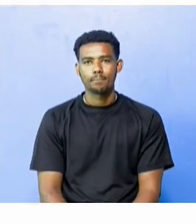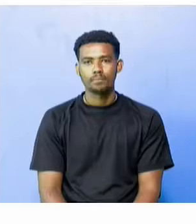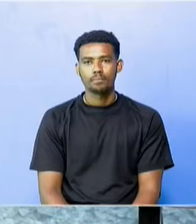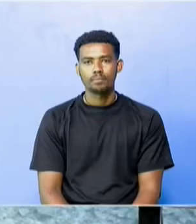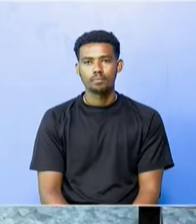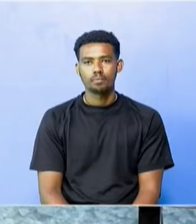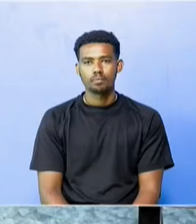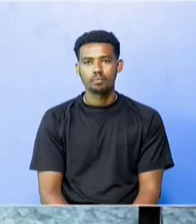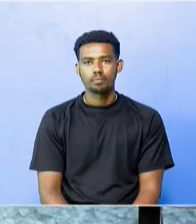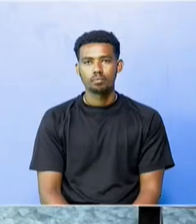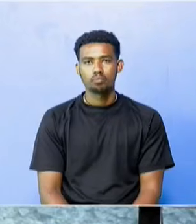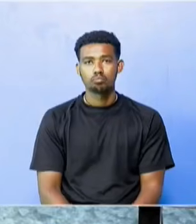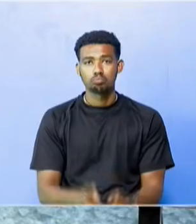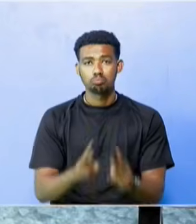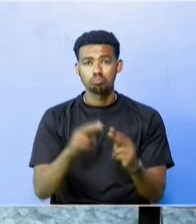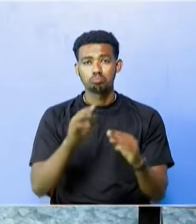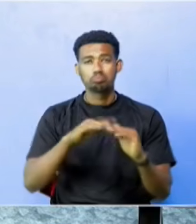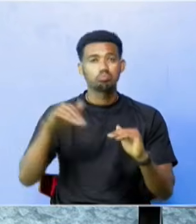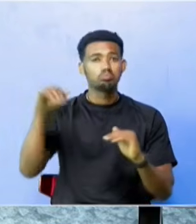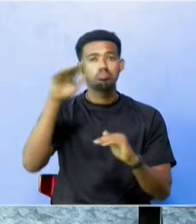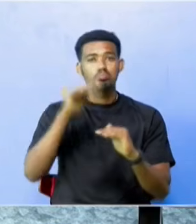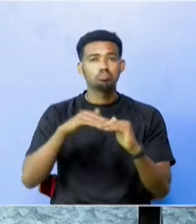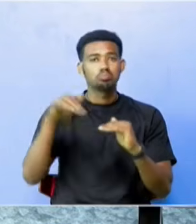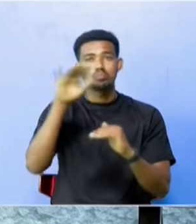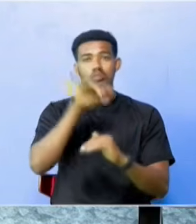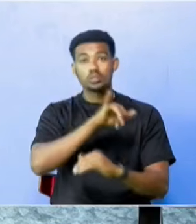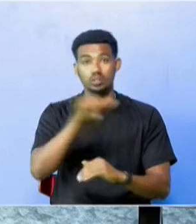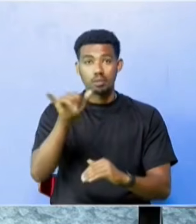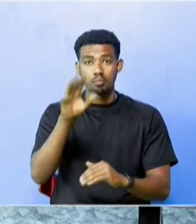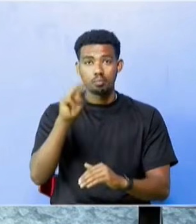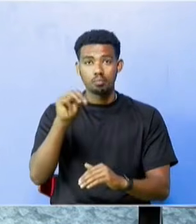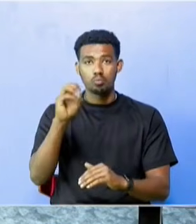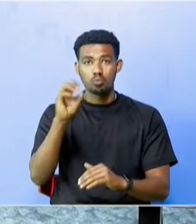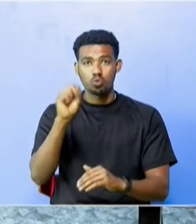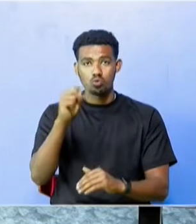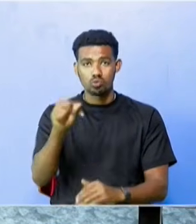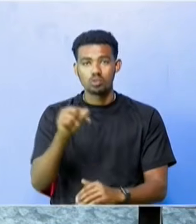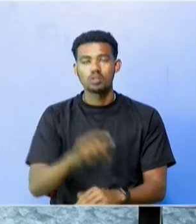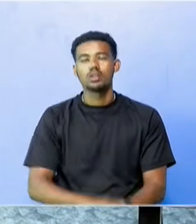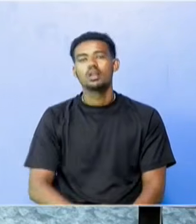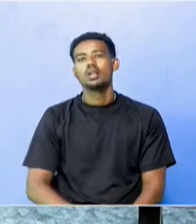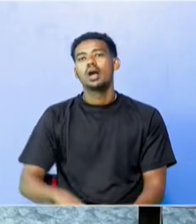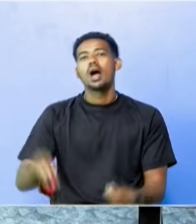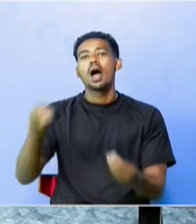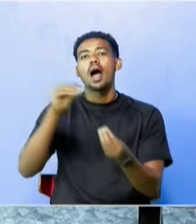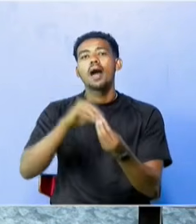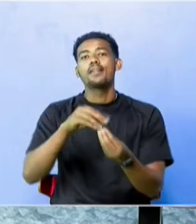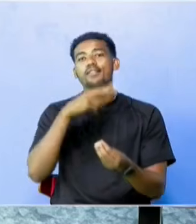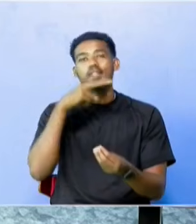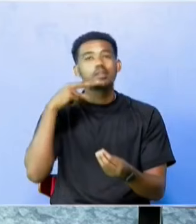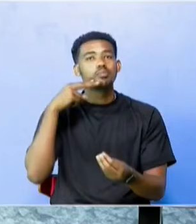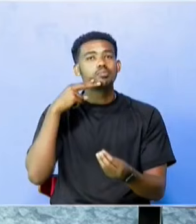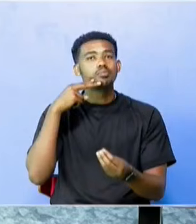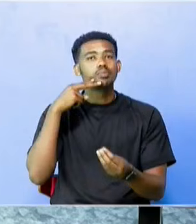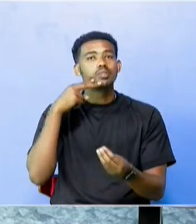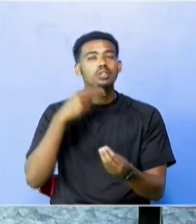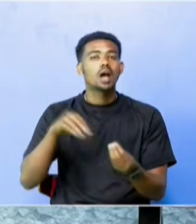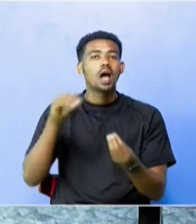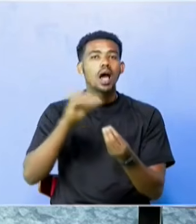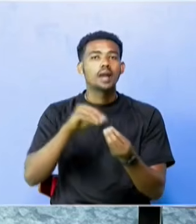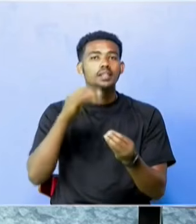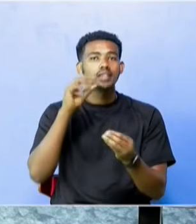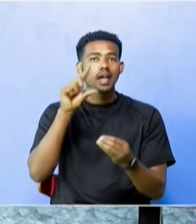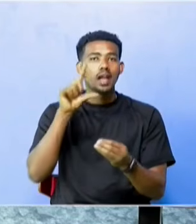etc. These are the second type, which is adverbs that add what? ly at the end. So for